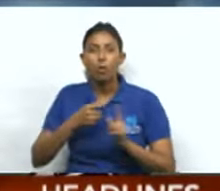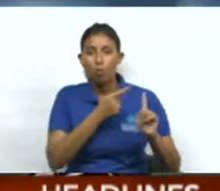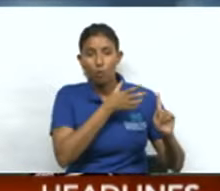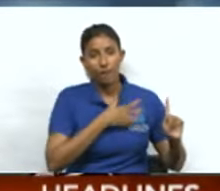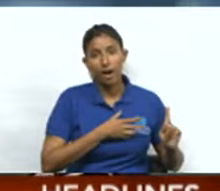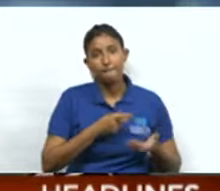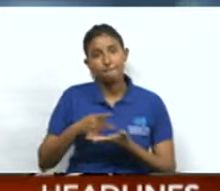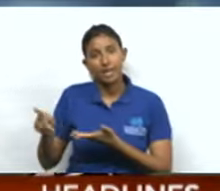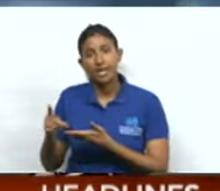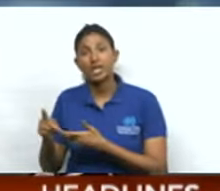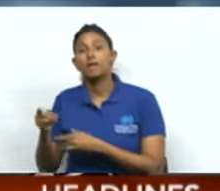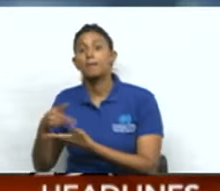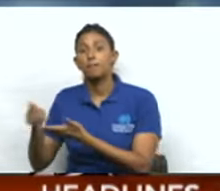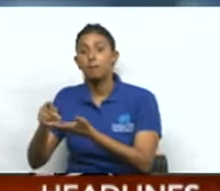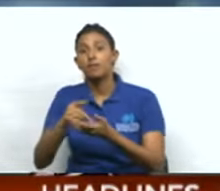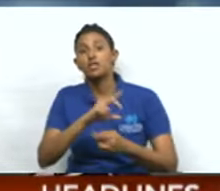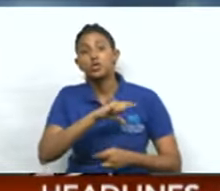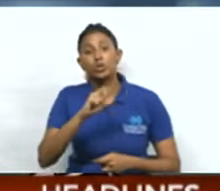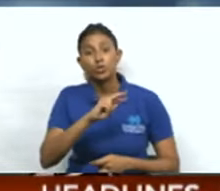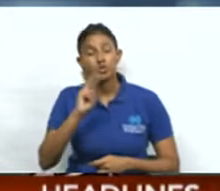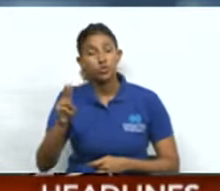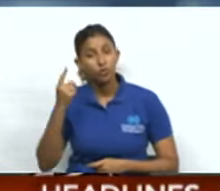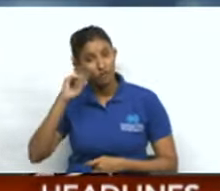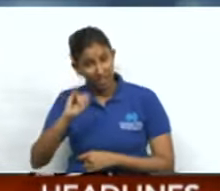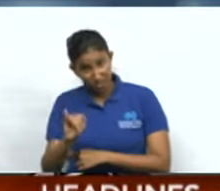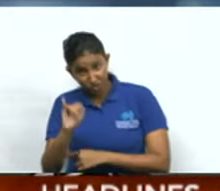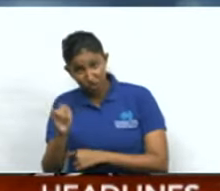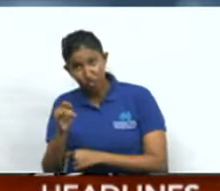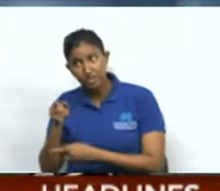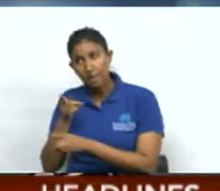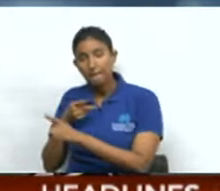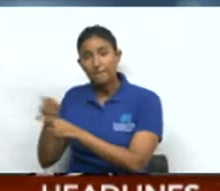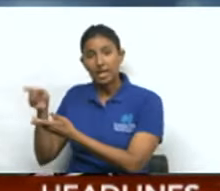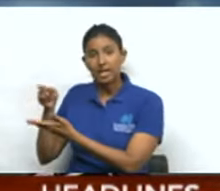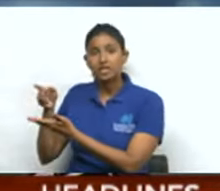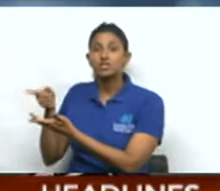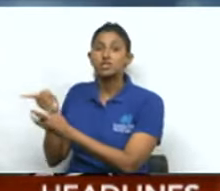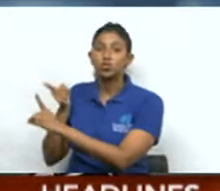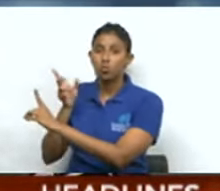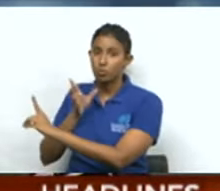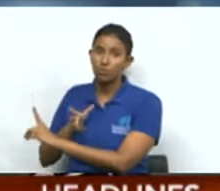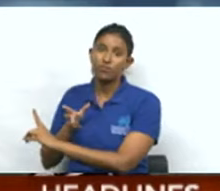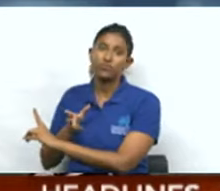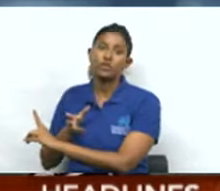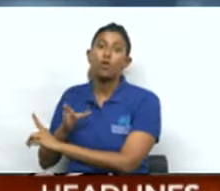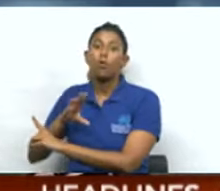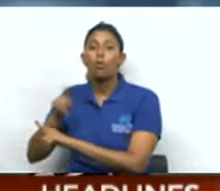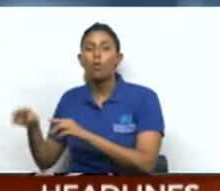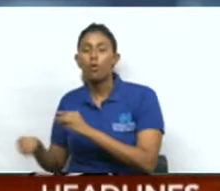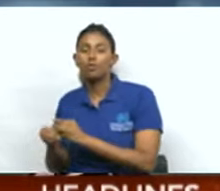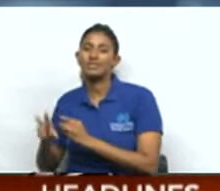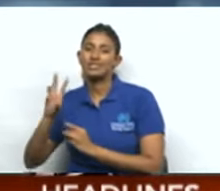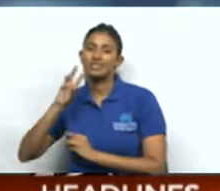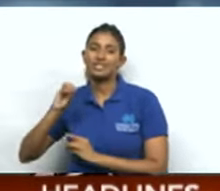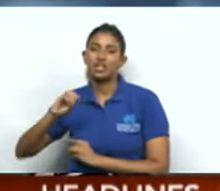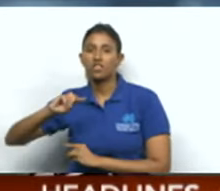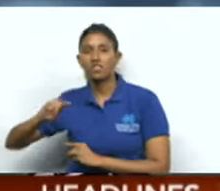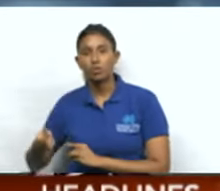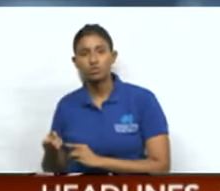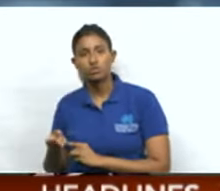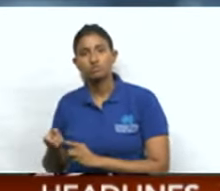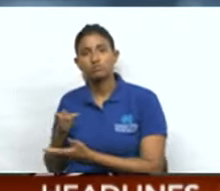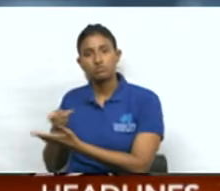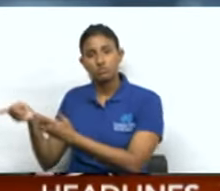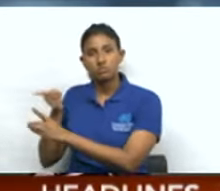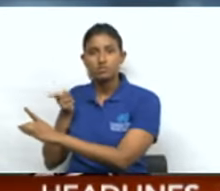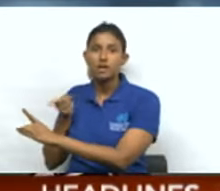in 2022 towards her insurance policies. She paid another $6,400 to the agent for the same purpose, but soon learned that the